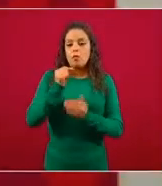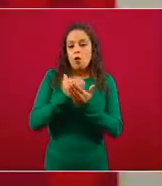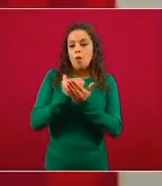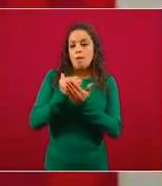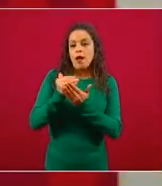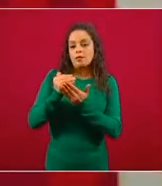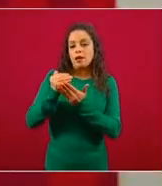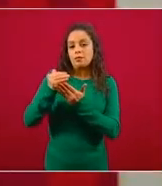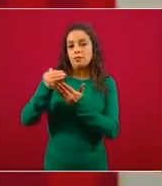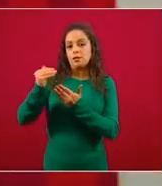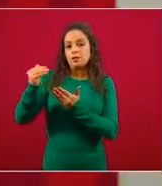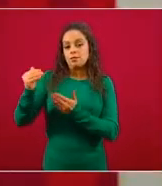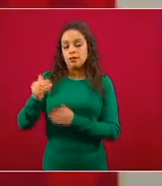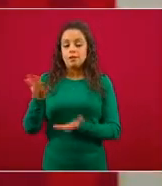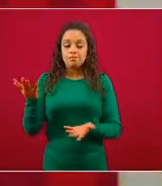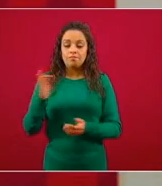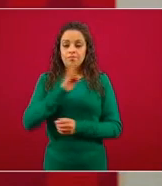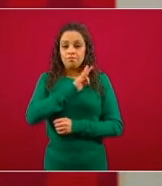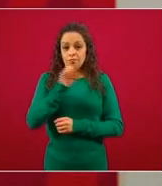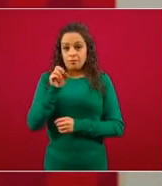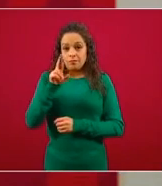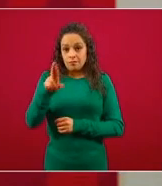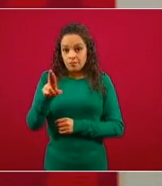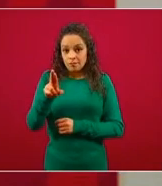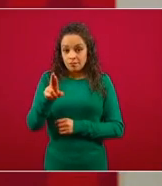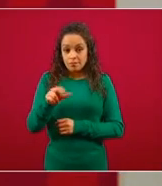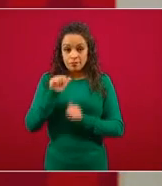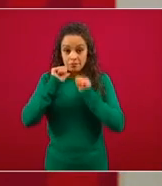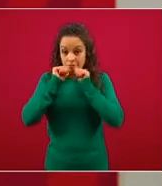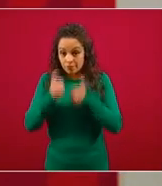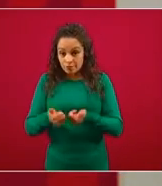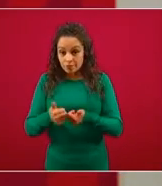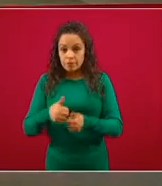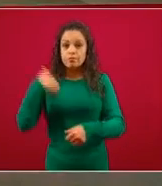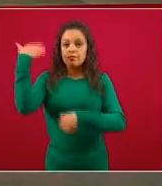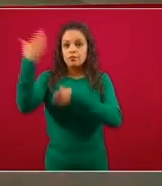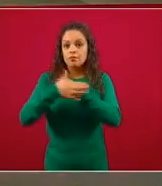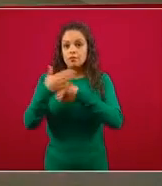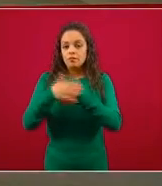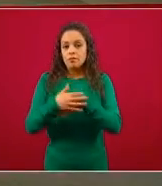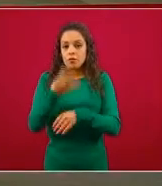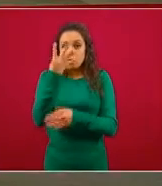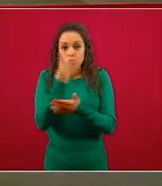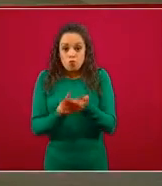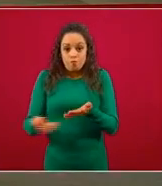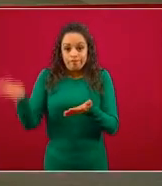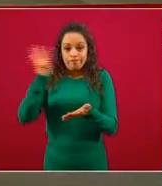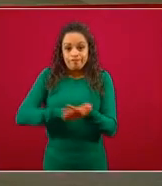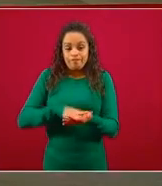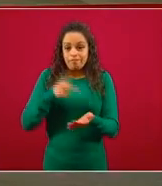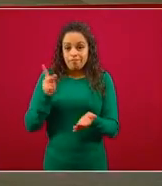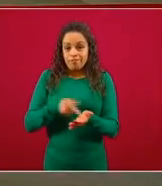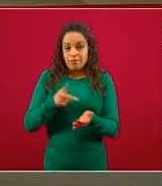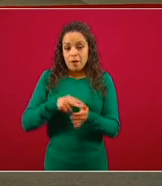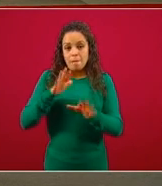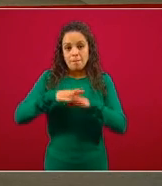probably be at 4 times as many cases as we have now.